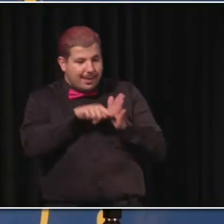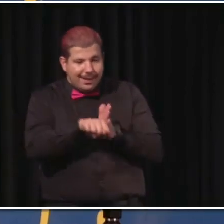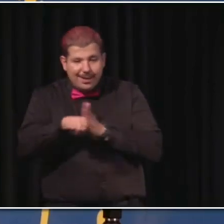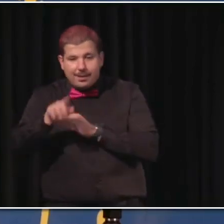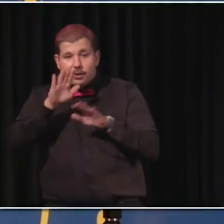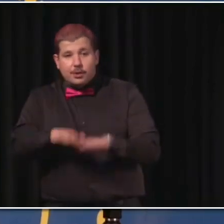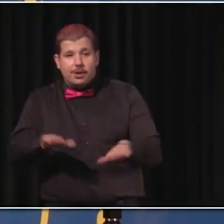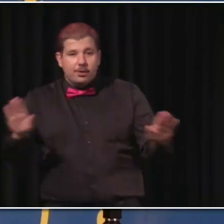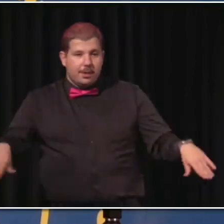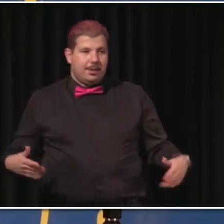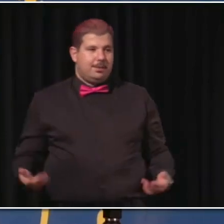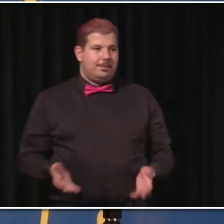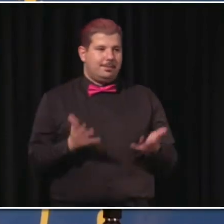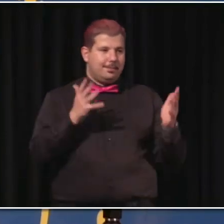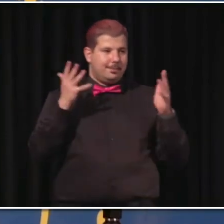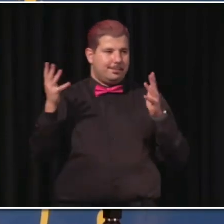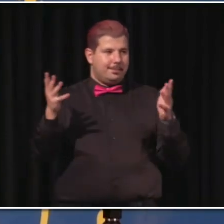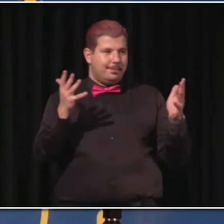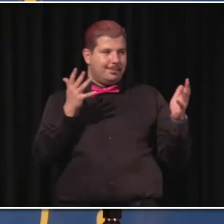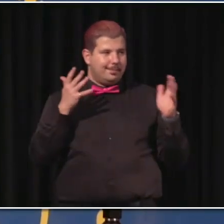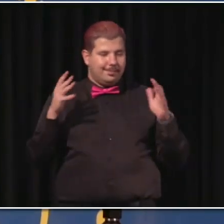children.